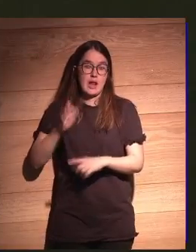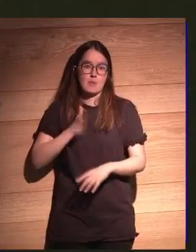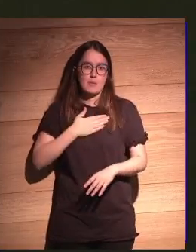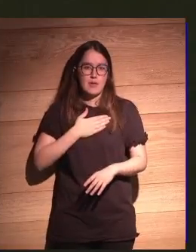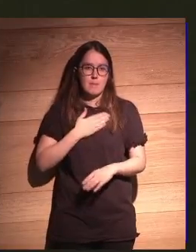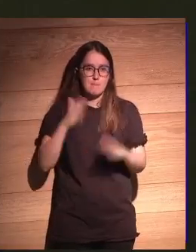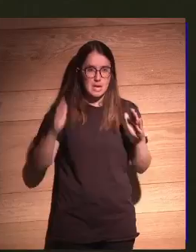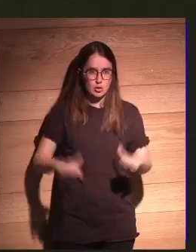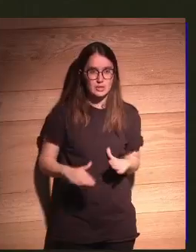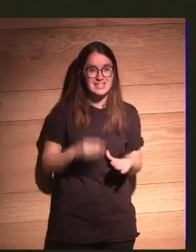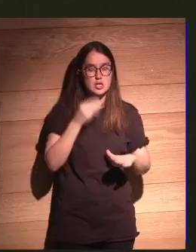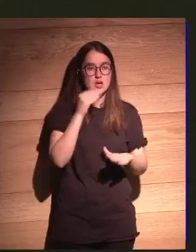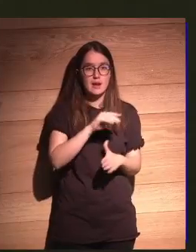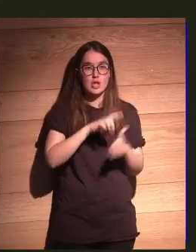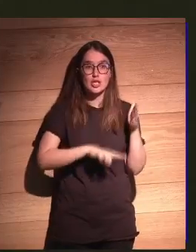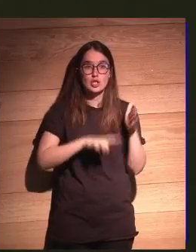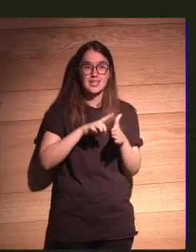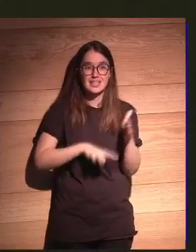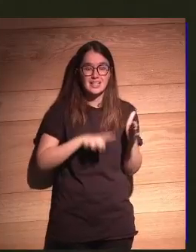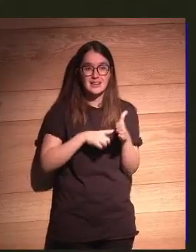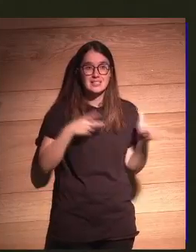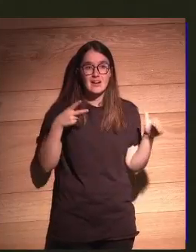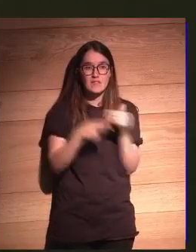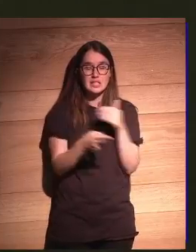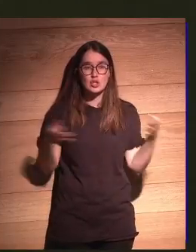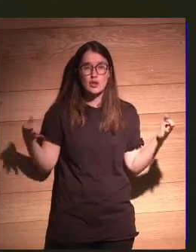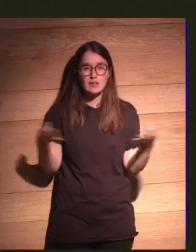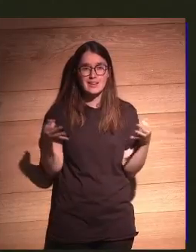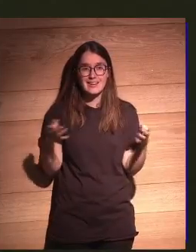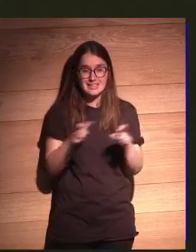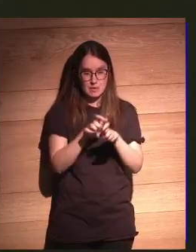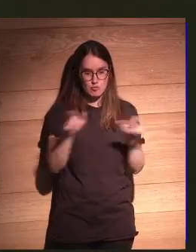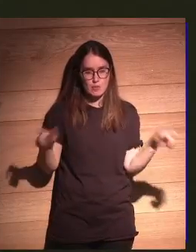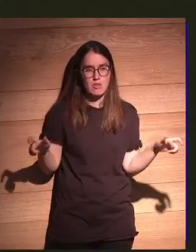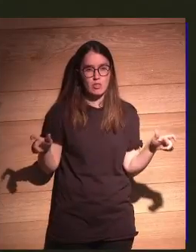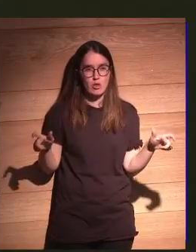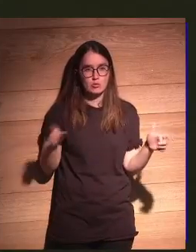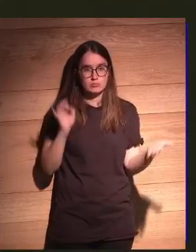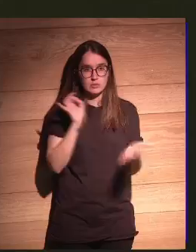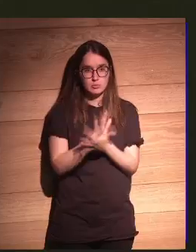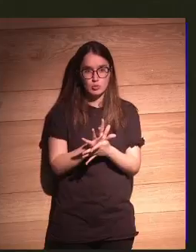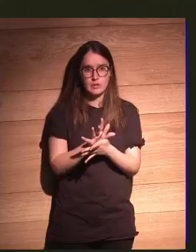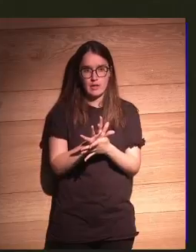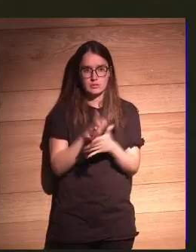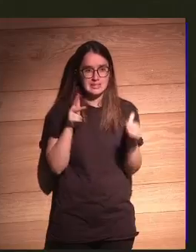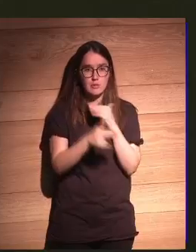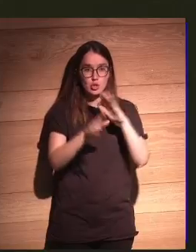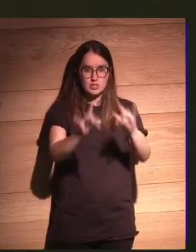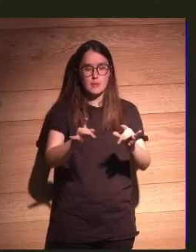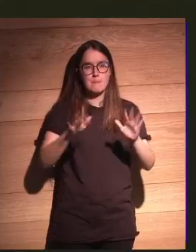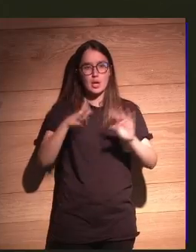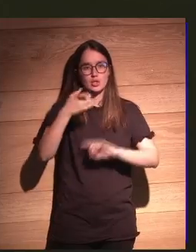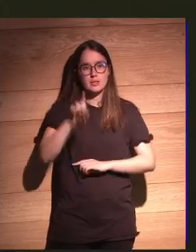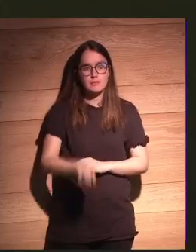ownership number of houses. The freezing of the rents prevented the population from being expelled